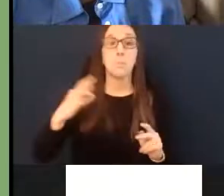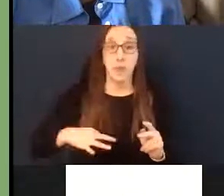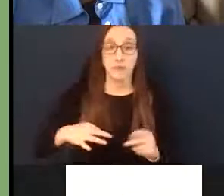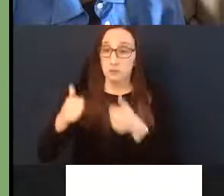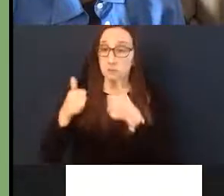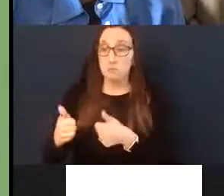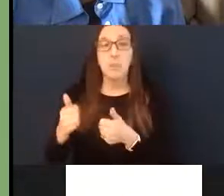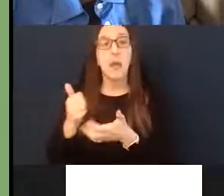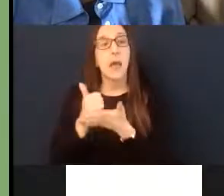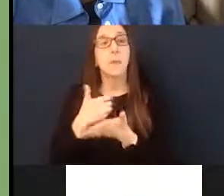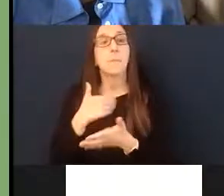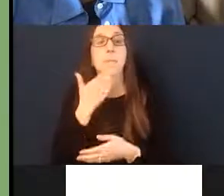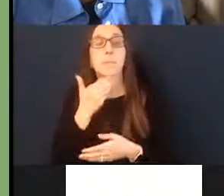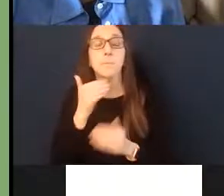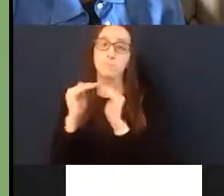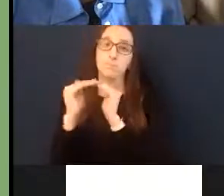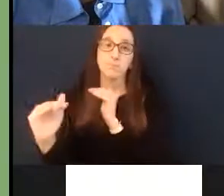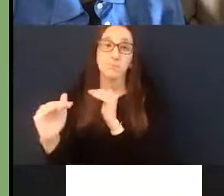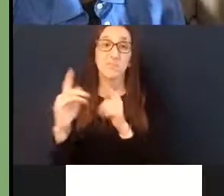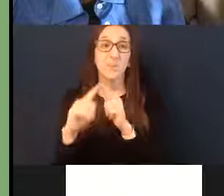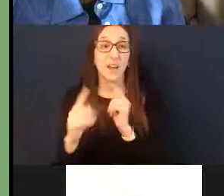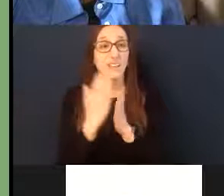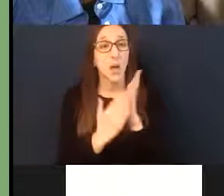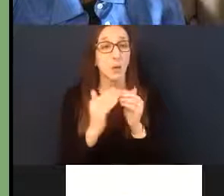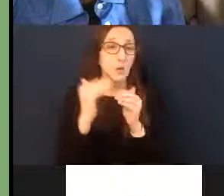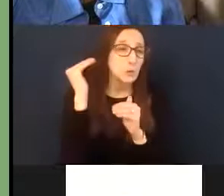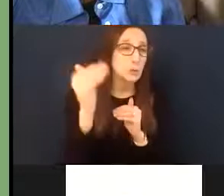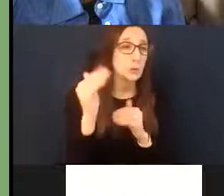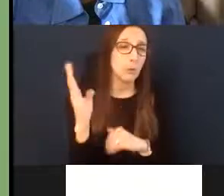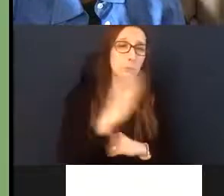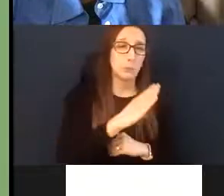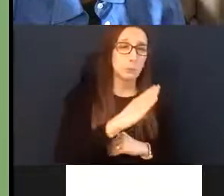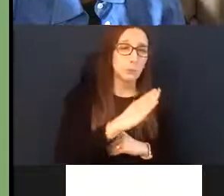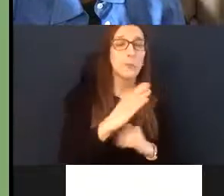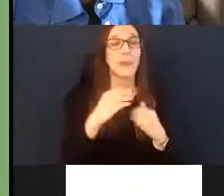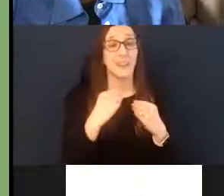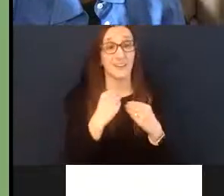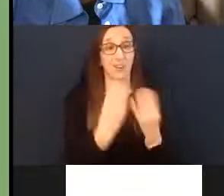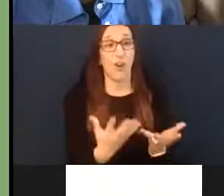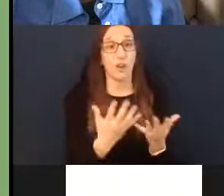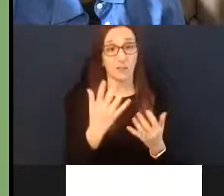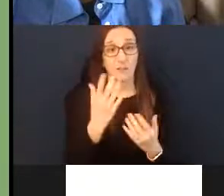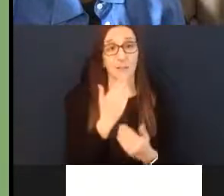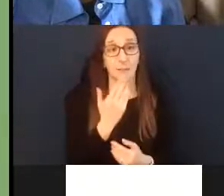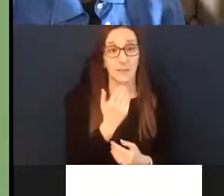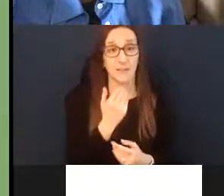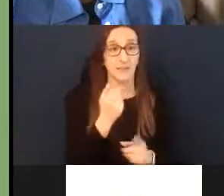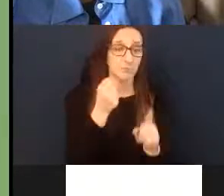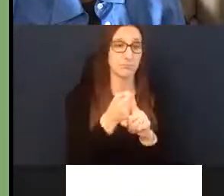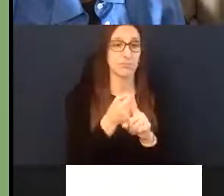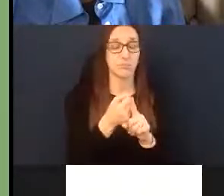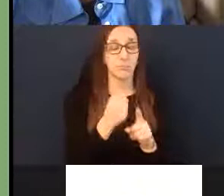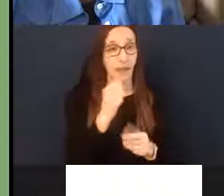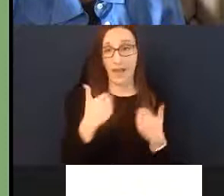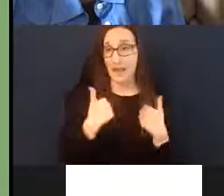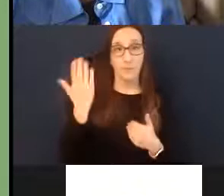sugar maintained, but some people might take it too extreme and could cause diabetes for themselves. So it depends on the